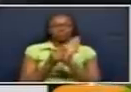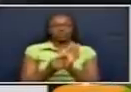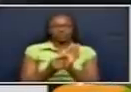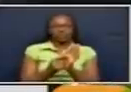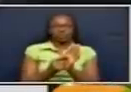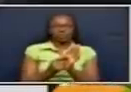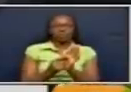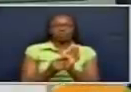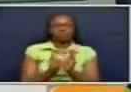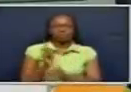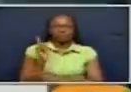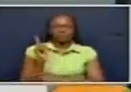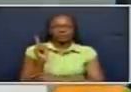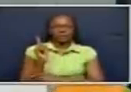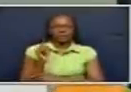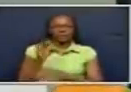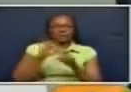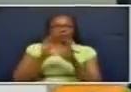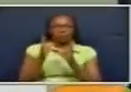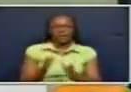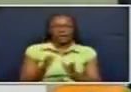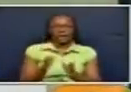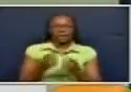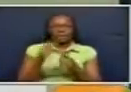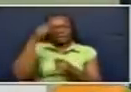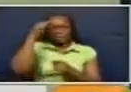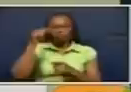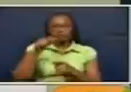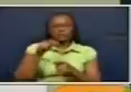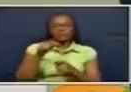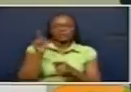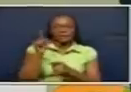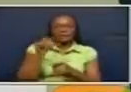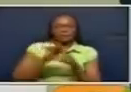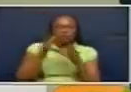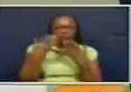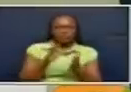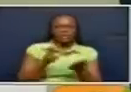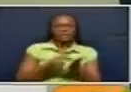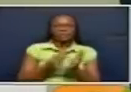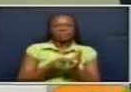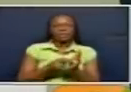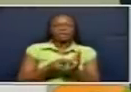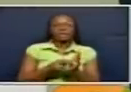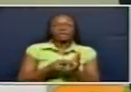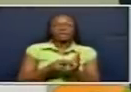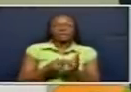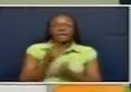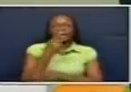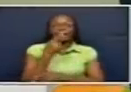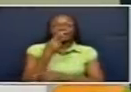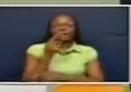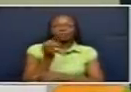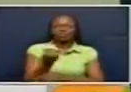will identify her as a voter. But because she has already been identified, you've had the alarm from the system, right, and you've seen the message